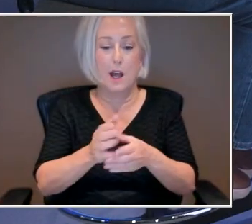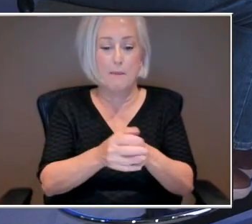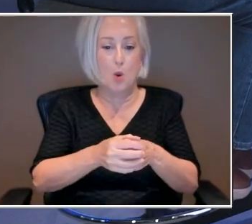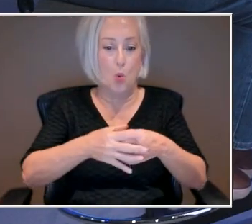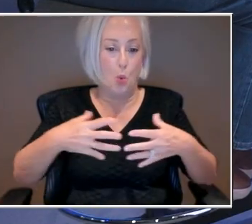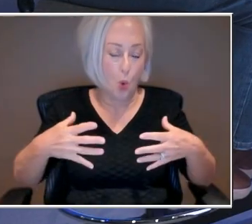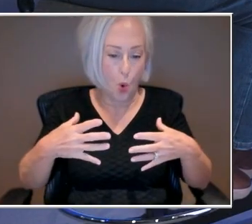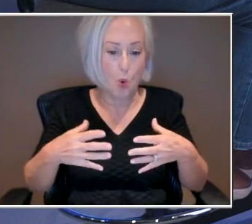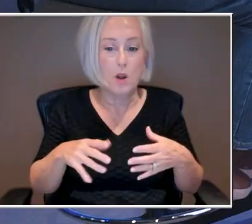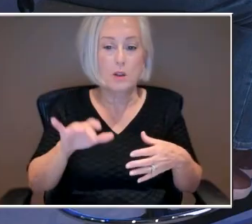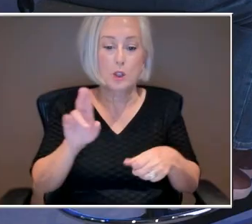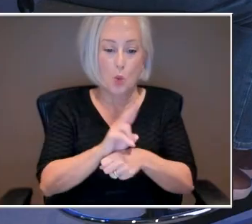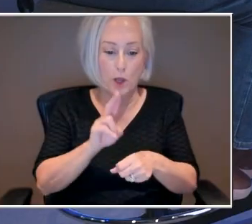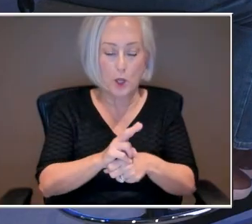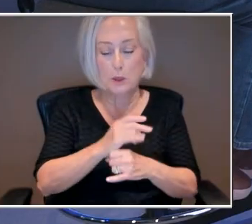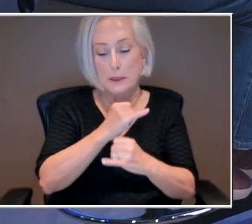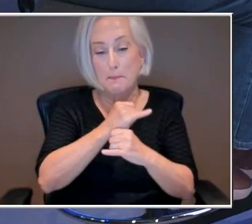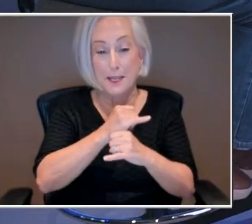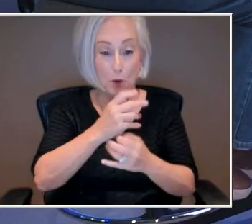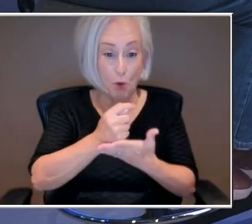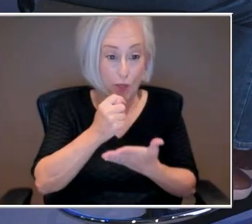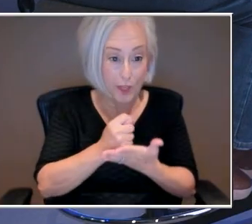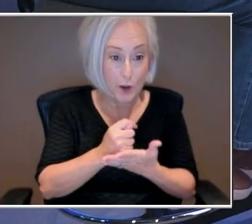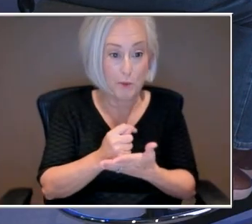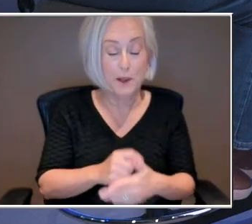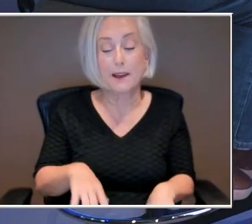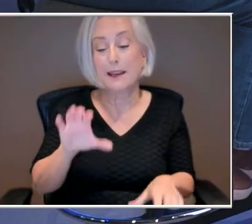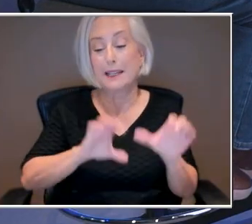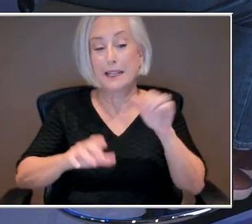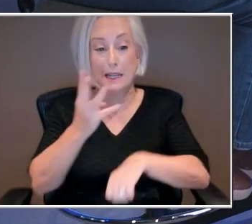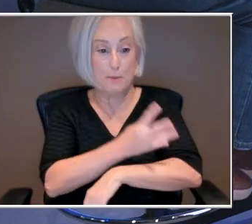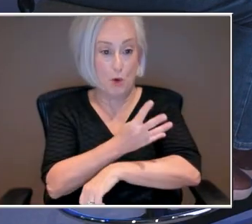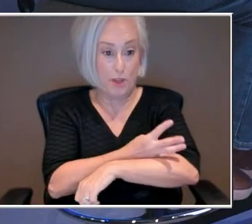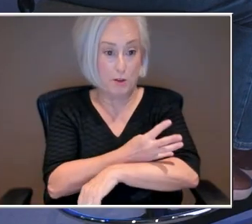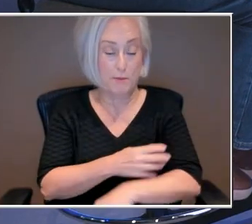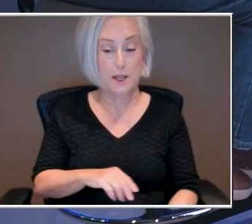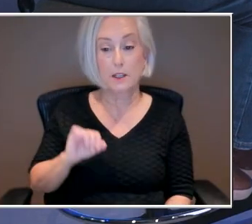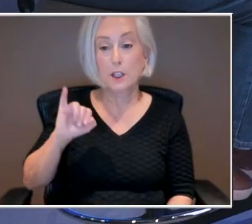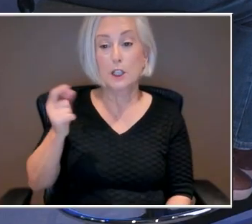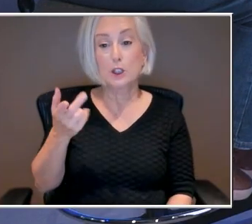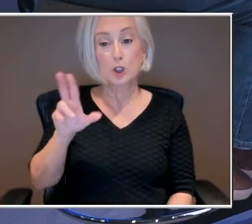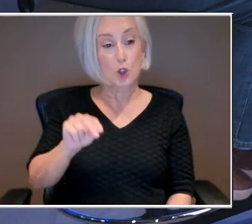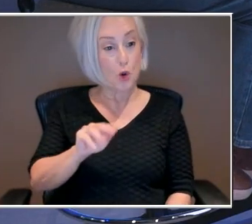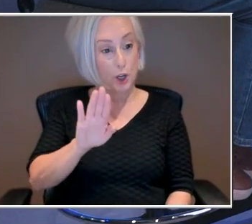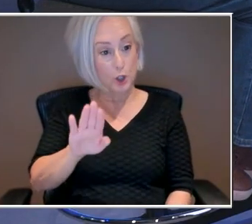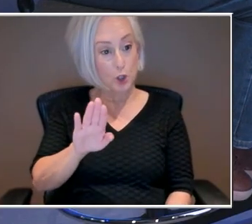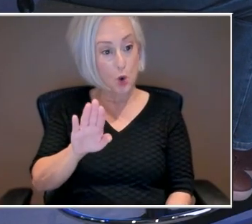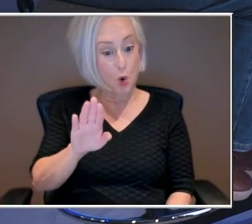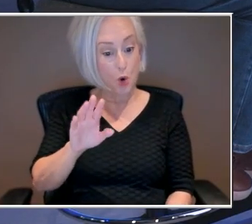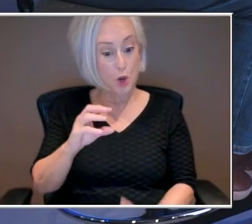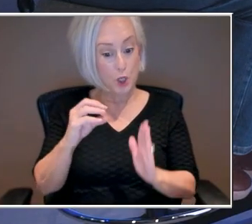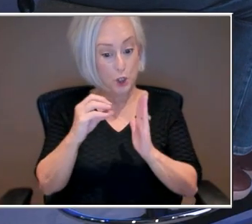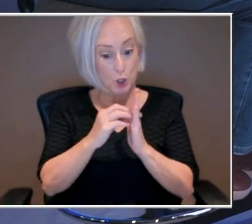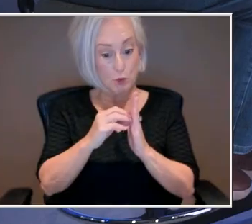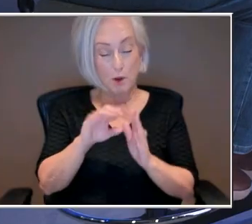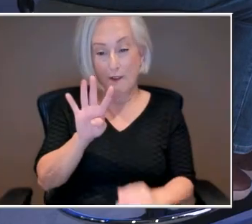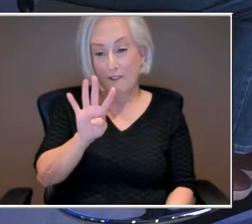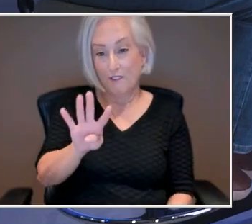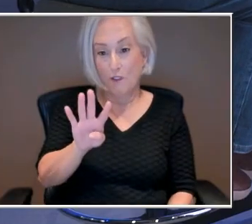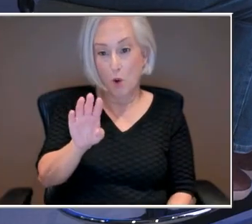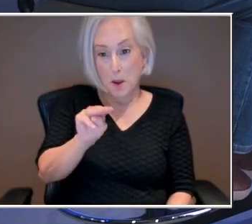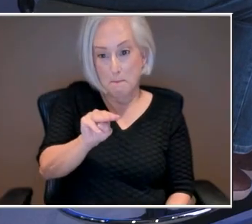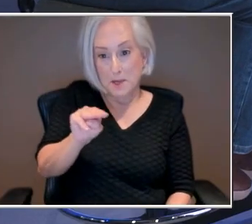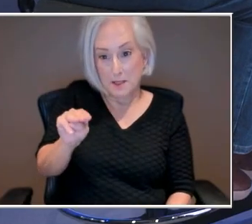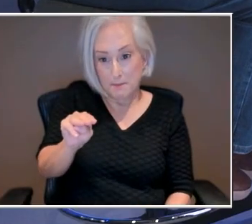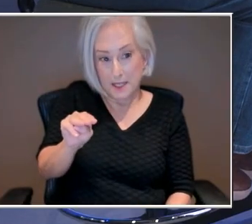were extremely lucky, doctors say, because your tumor was 4 millimeters in size, about the size of a popcorn kernel,